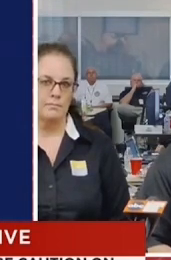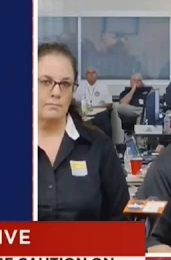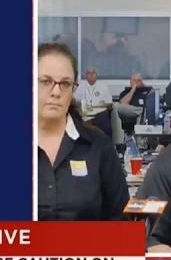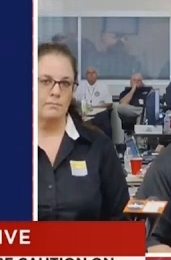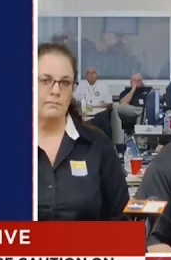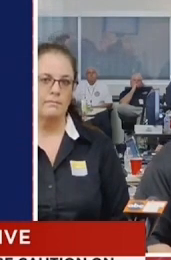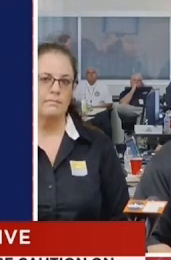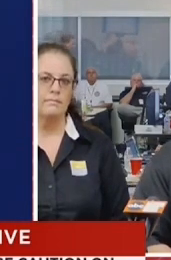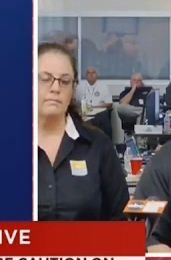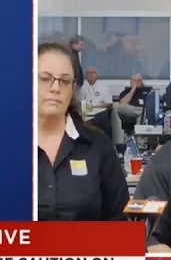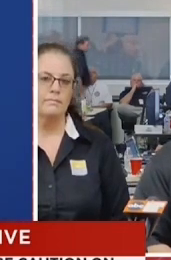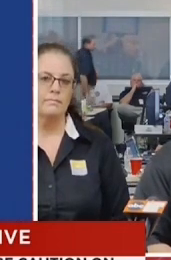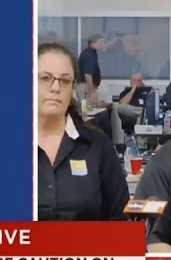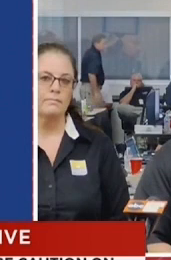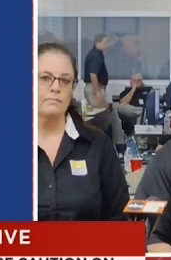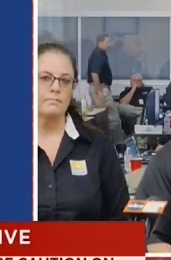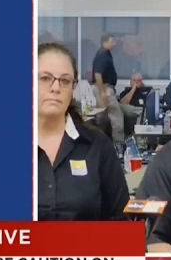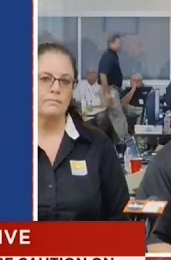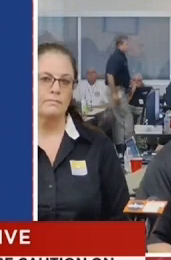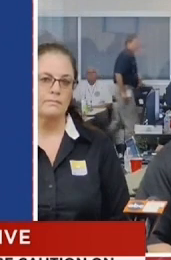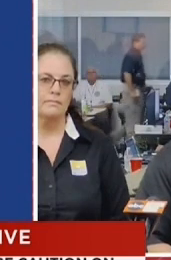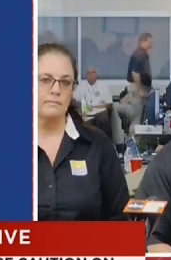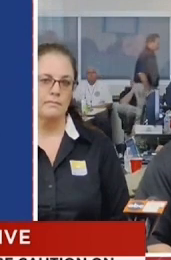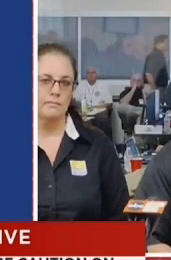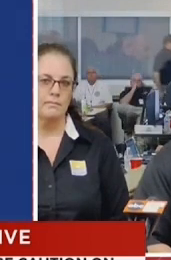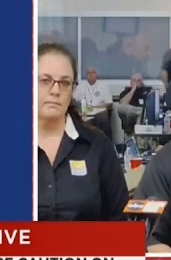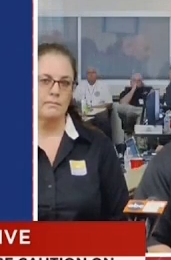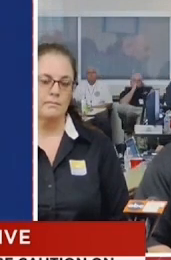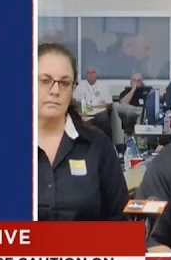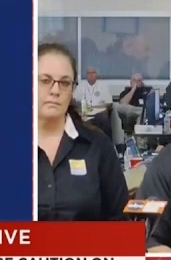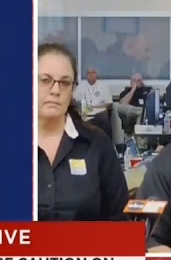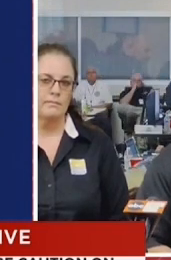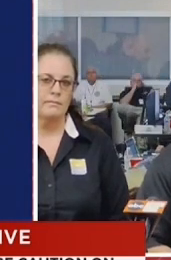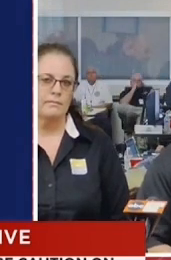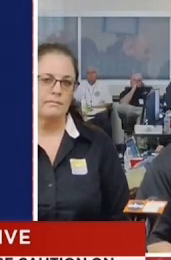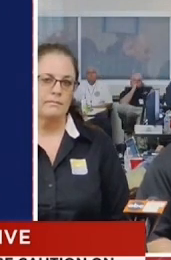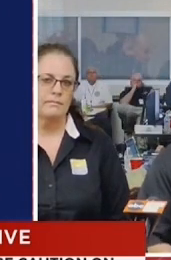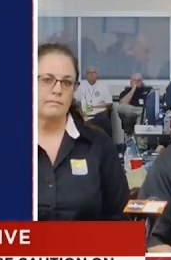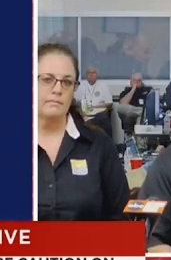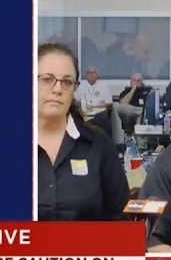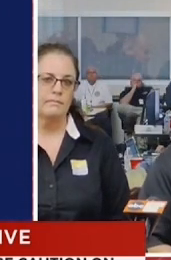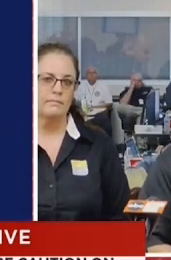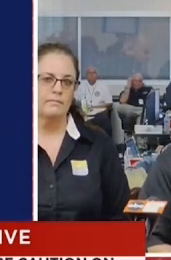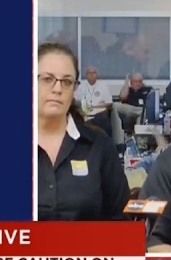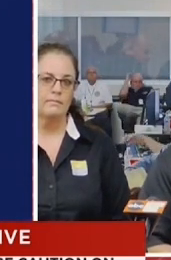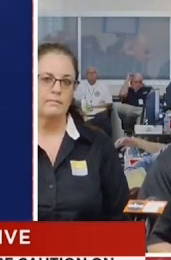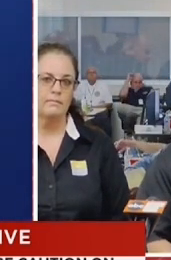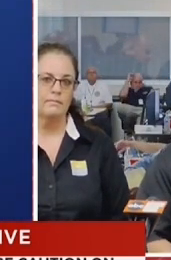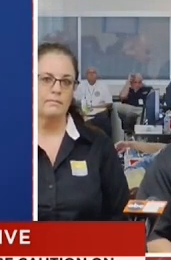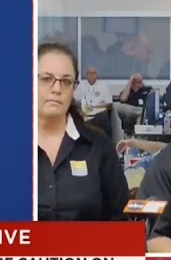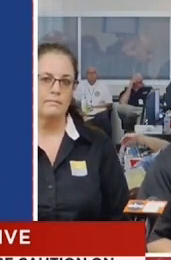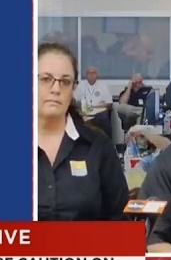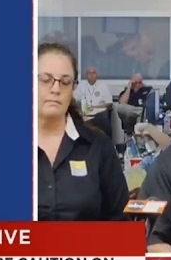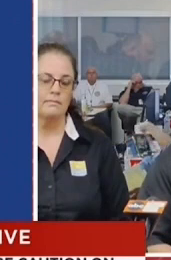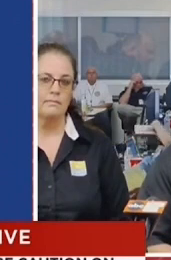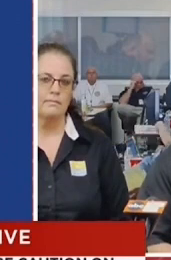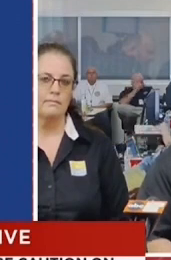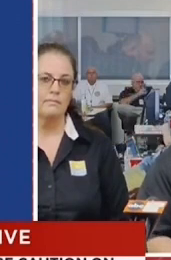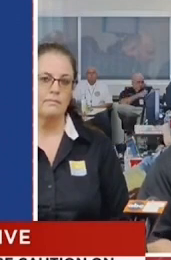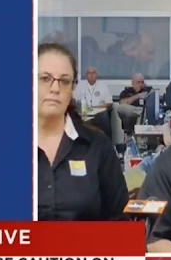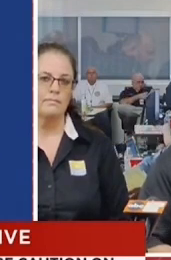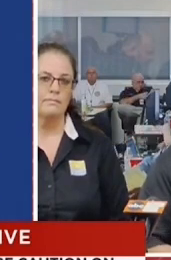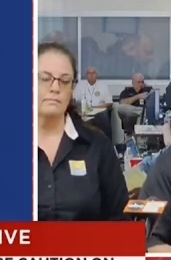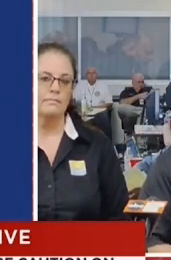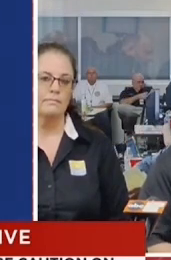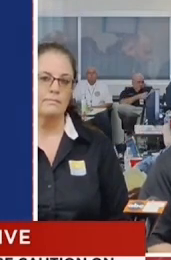352-754-4083 for storm-related questions. If you need information on where the shelters are located, sandbag locations, how long the shelters are open,